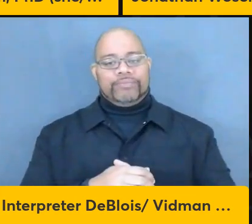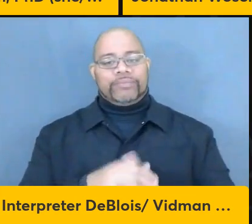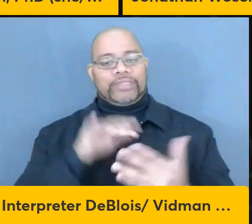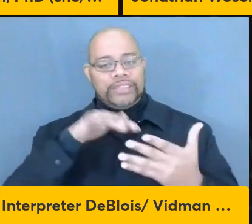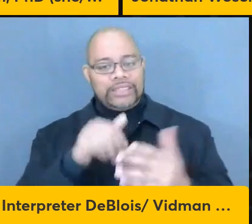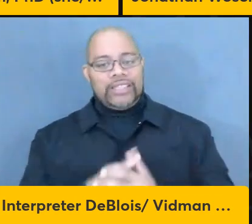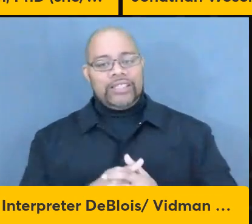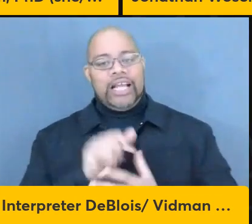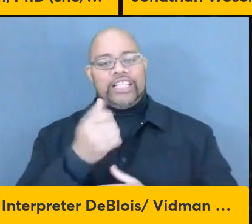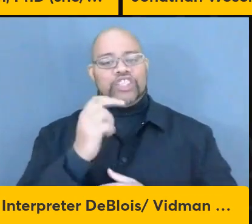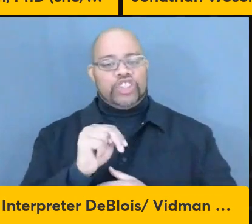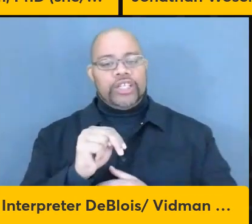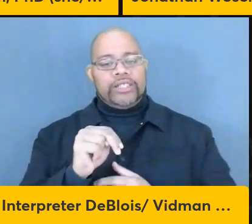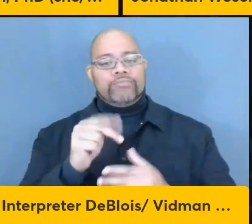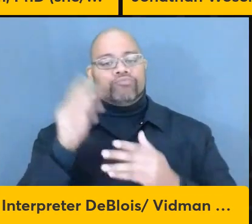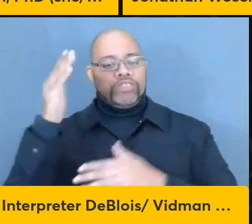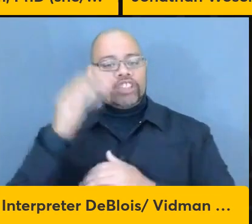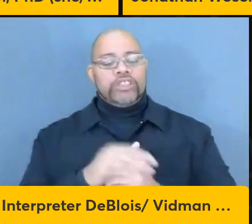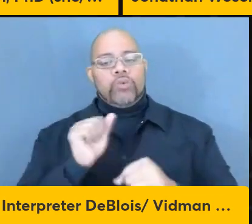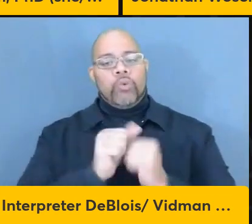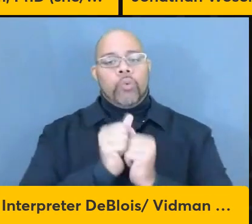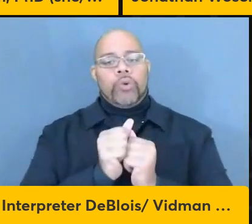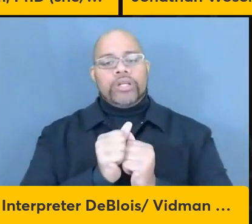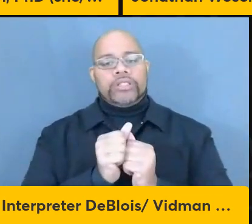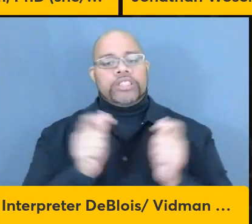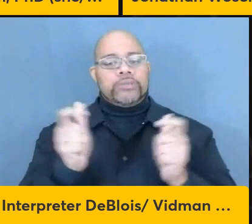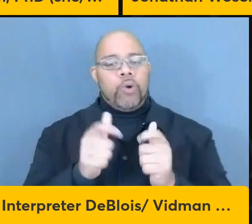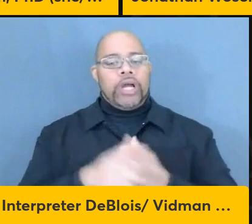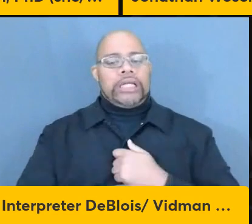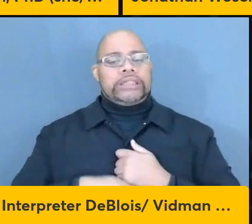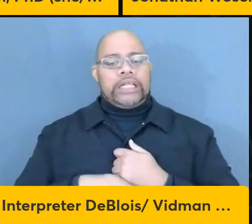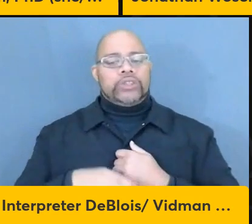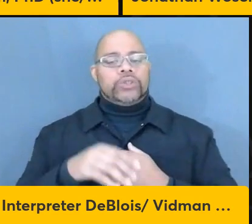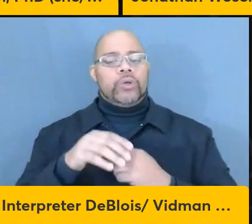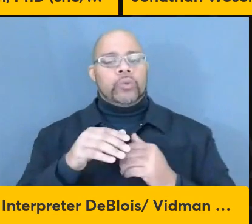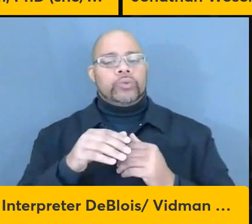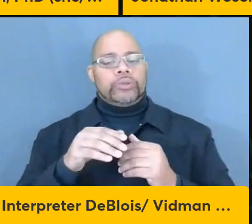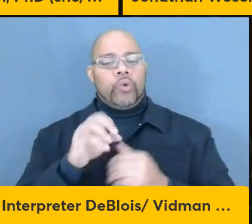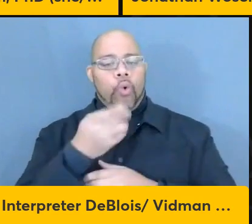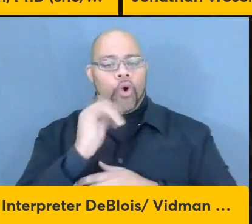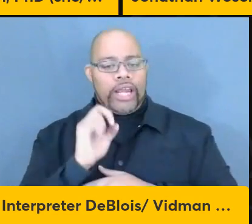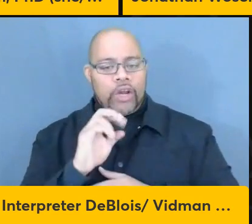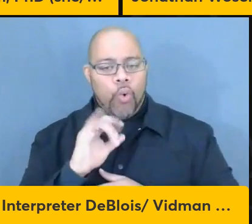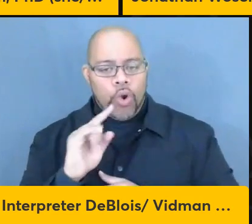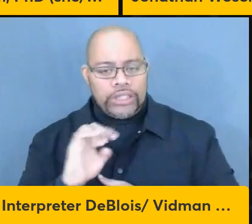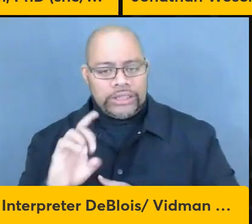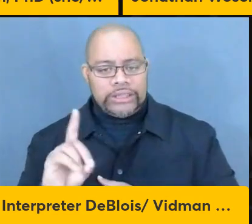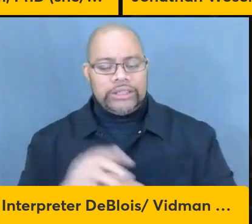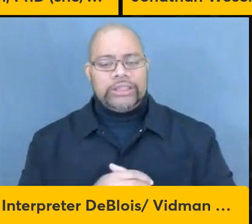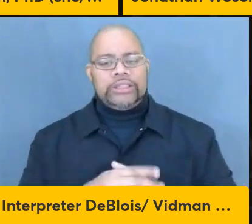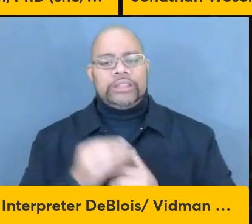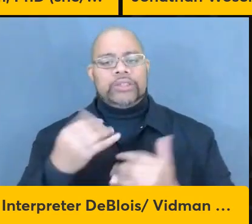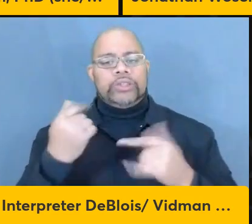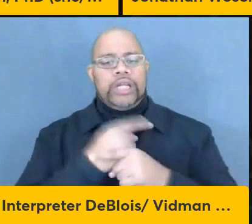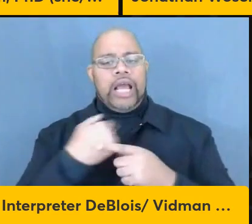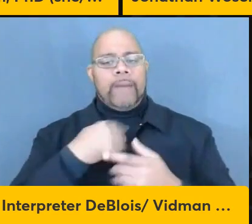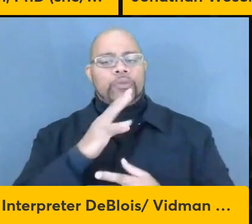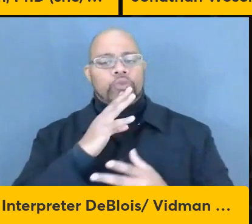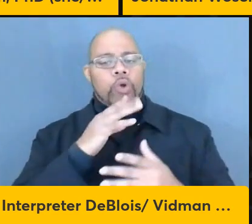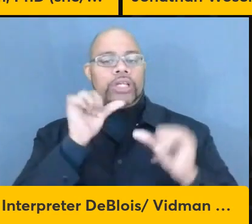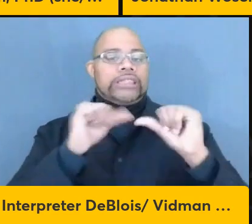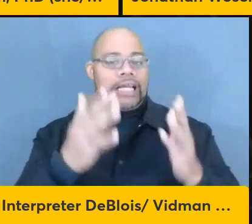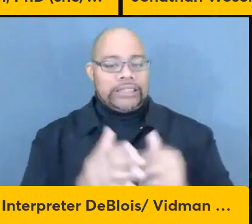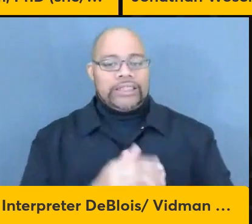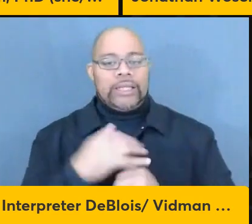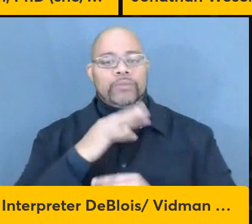studying antigen presentation and working with sort of small intestinal organoids. But these days, I'm talking to scientists.